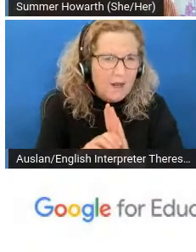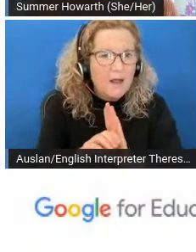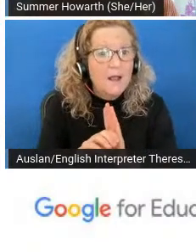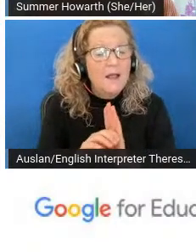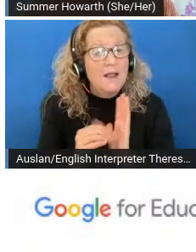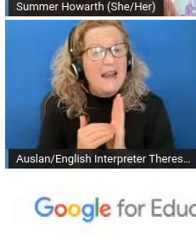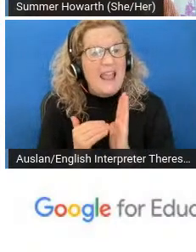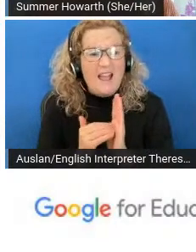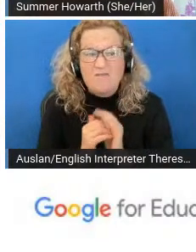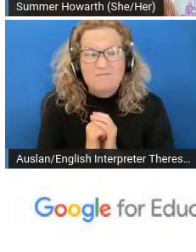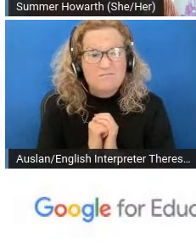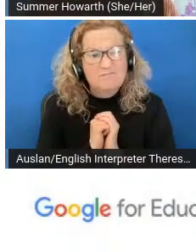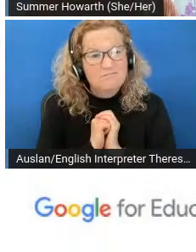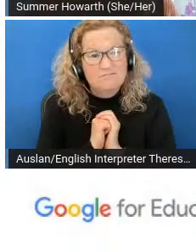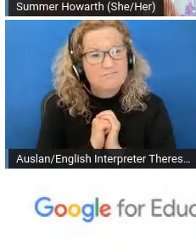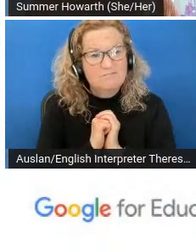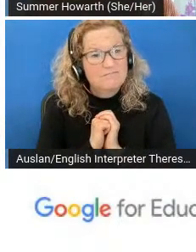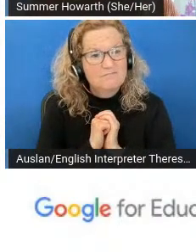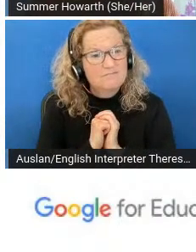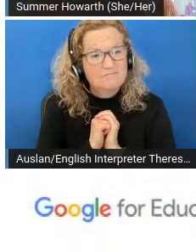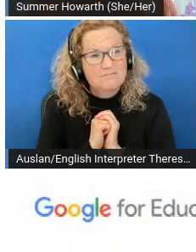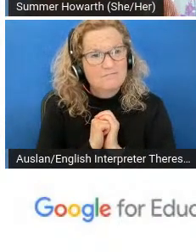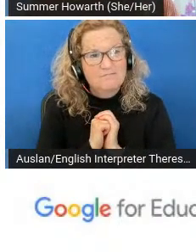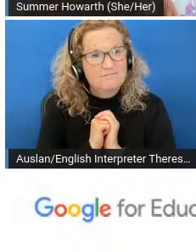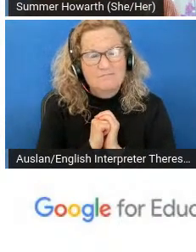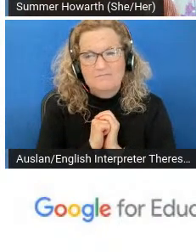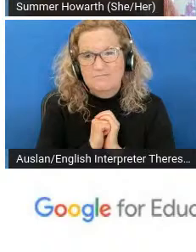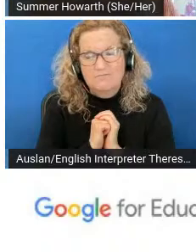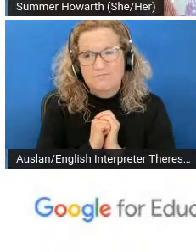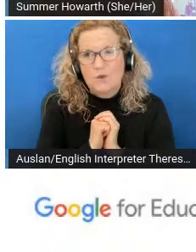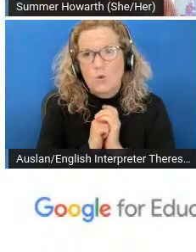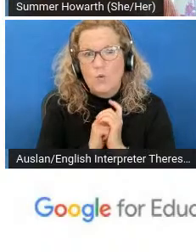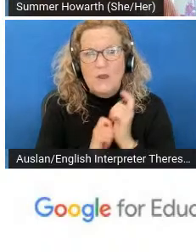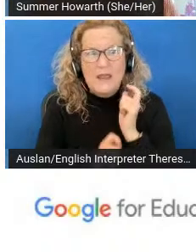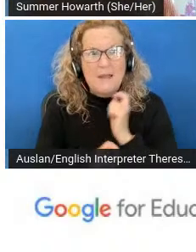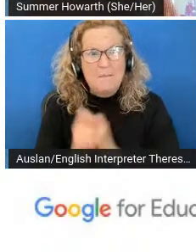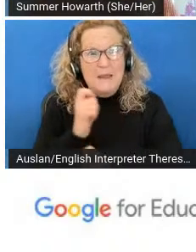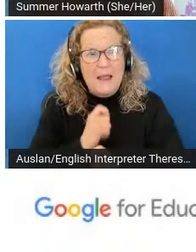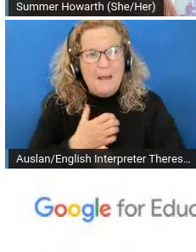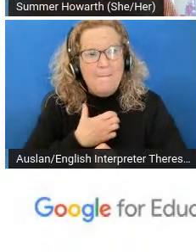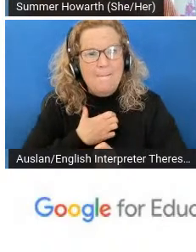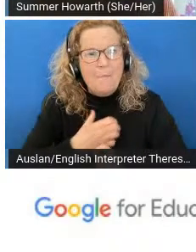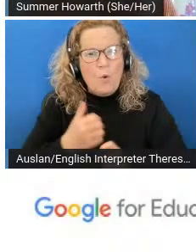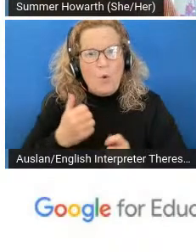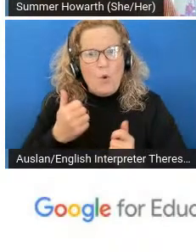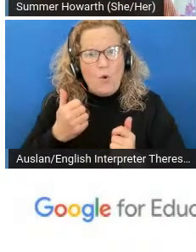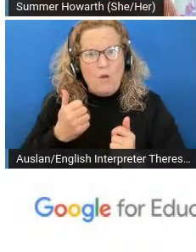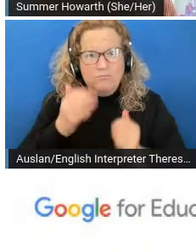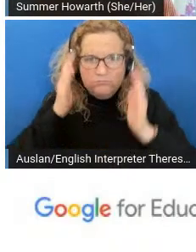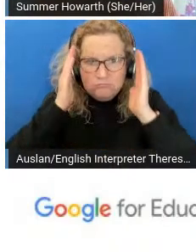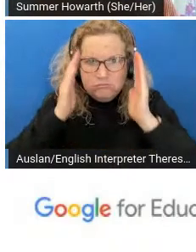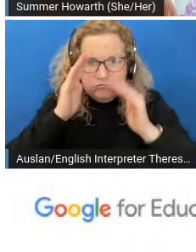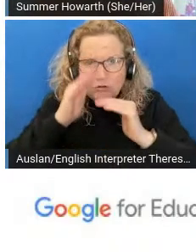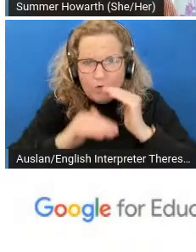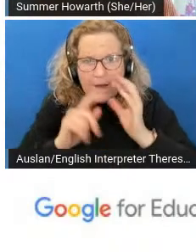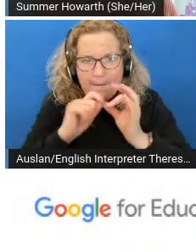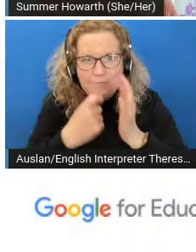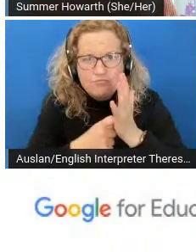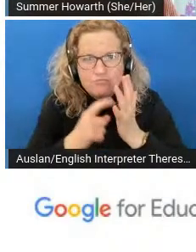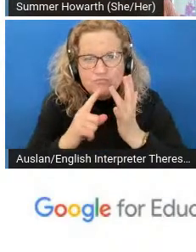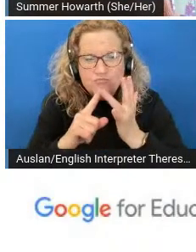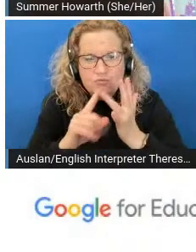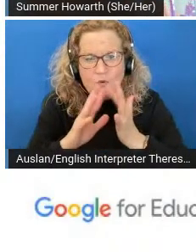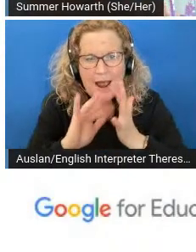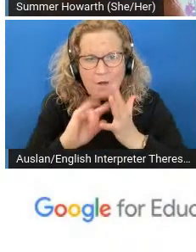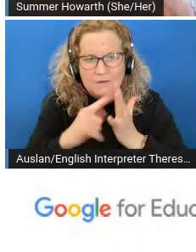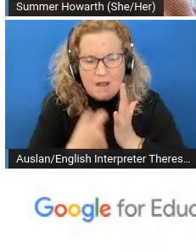and one of the things that happened was, as we became more and more browser kind of focused, the whole of Google Earth